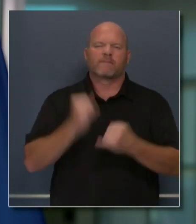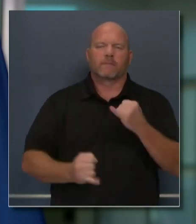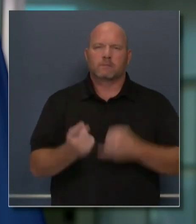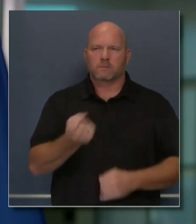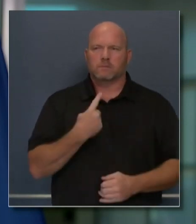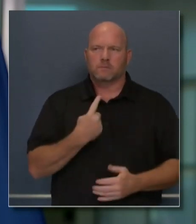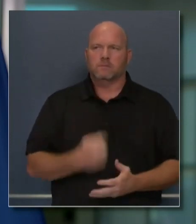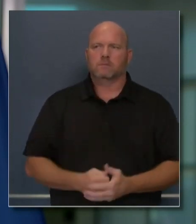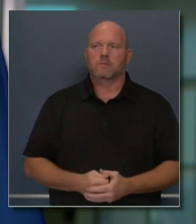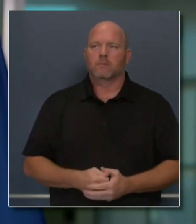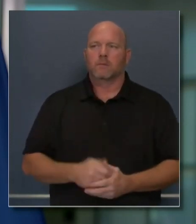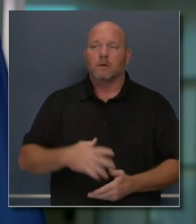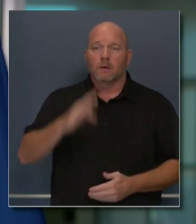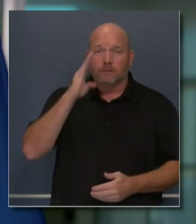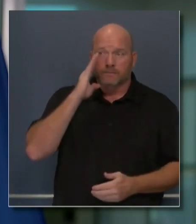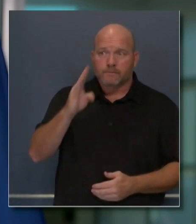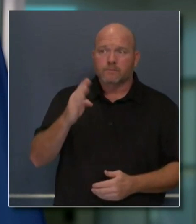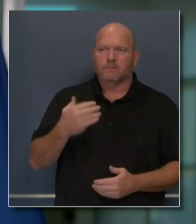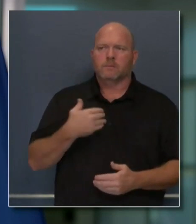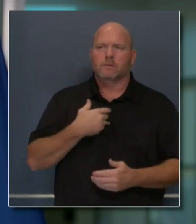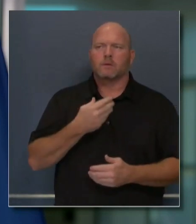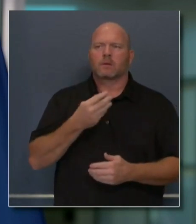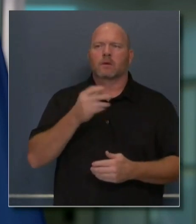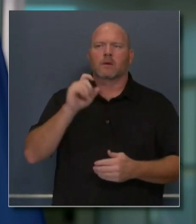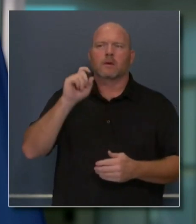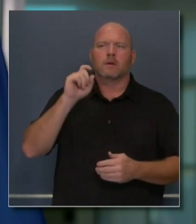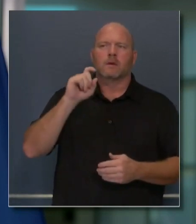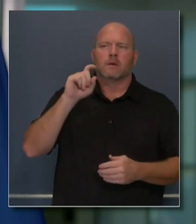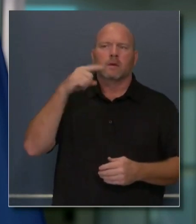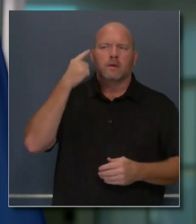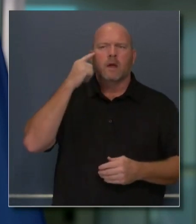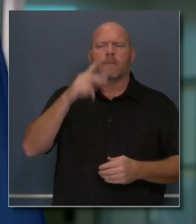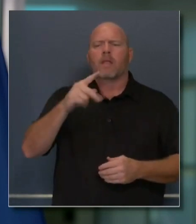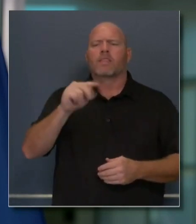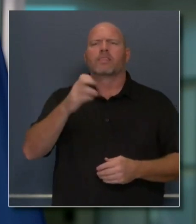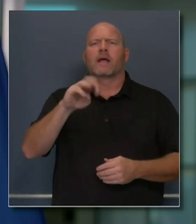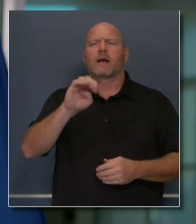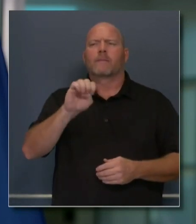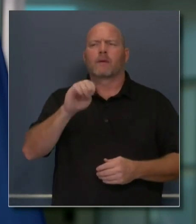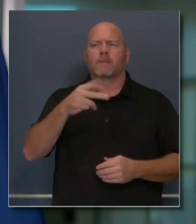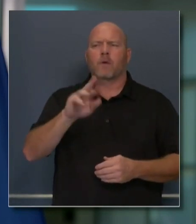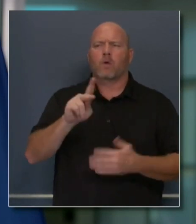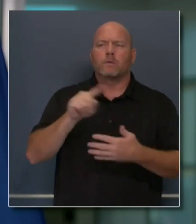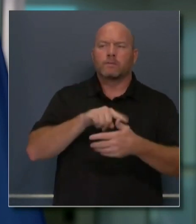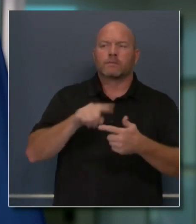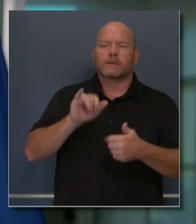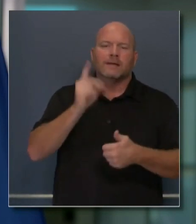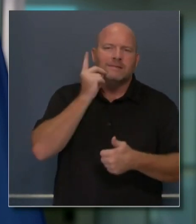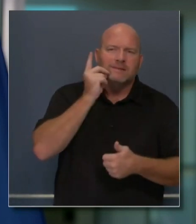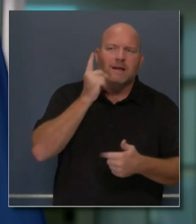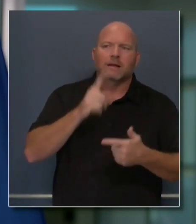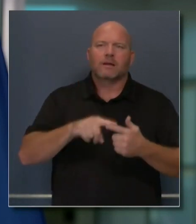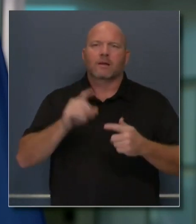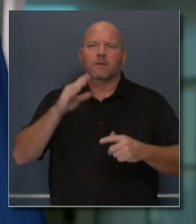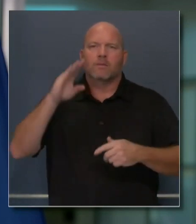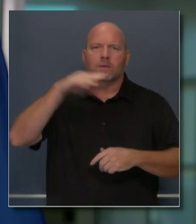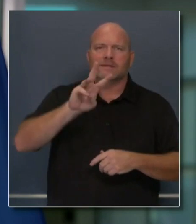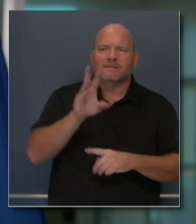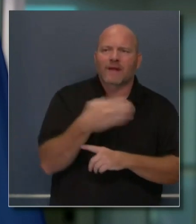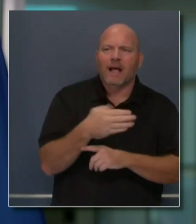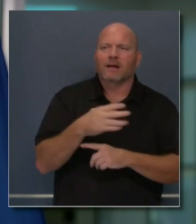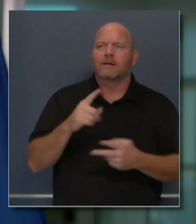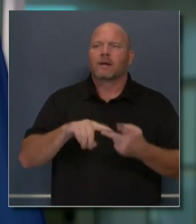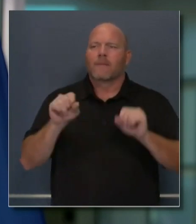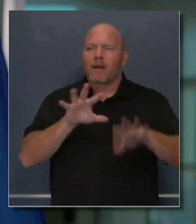Hey, Governor. I had a couple questions about theme parks. Do you envision separating smaller theme parks from larger theme parks in the upcoming guidance?